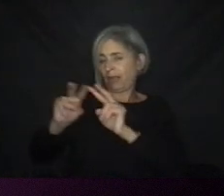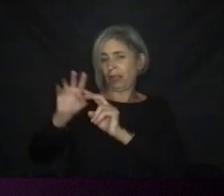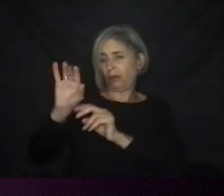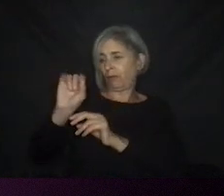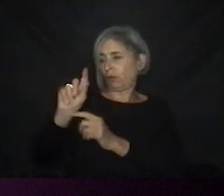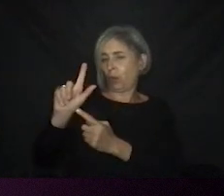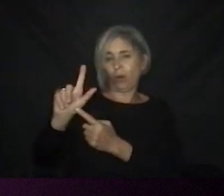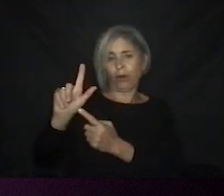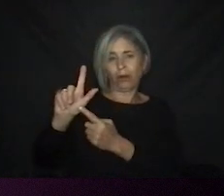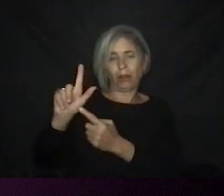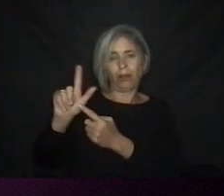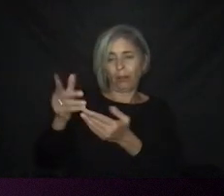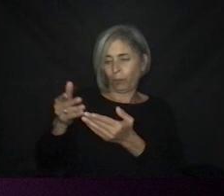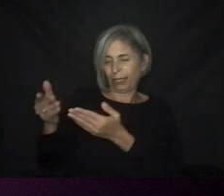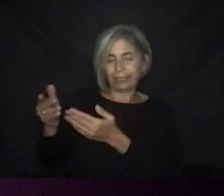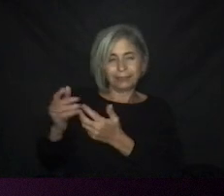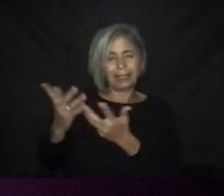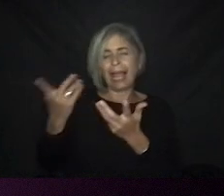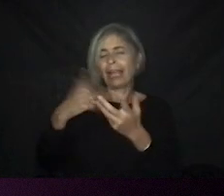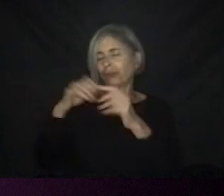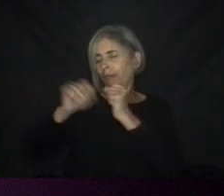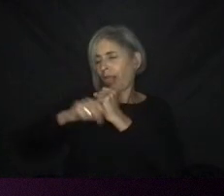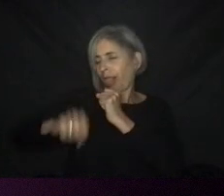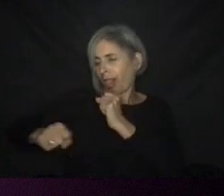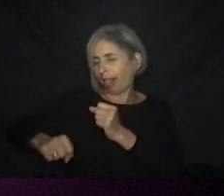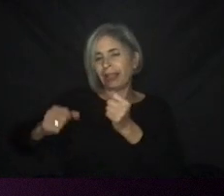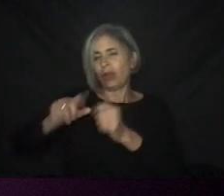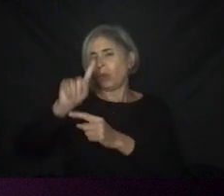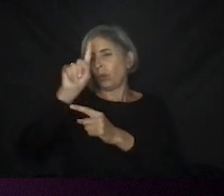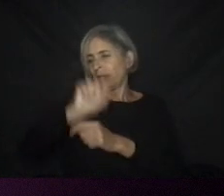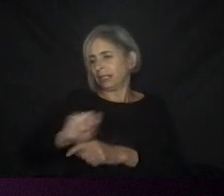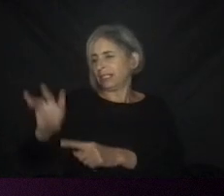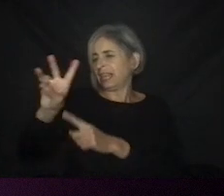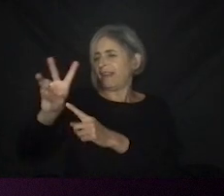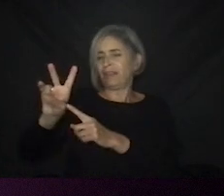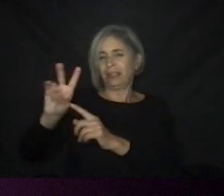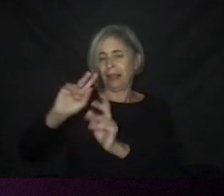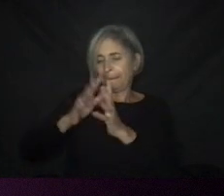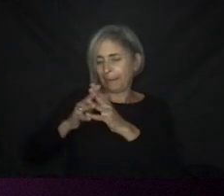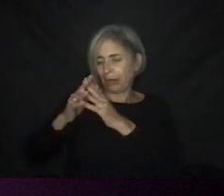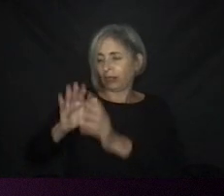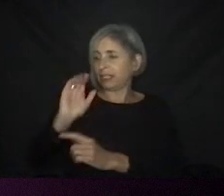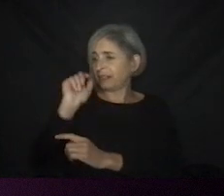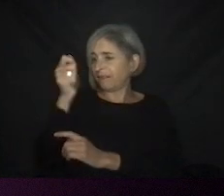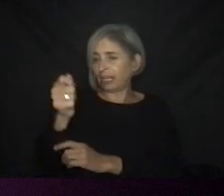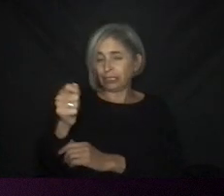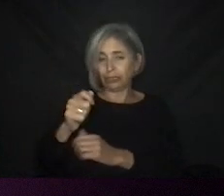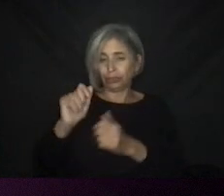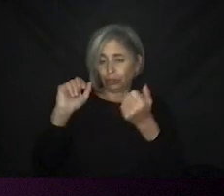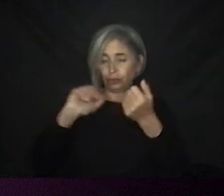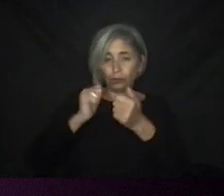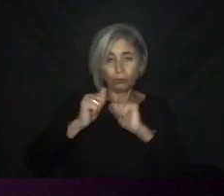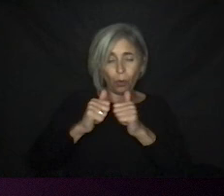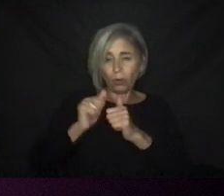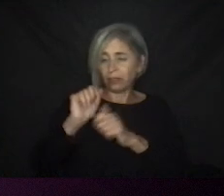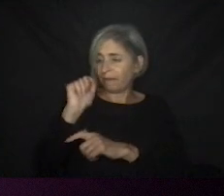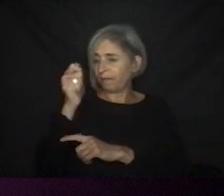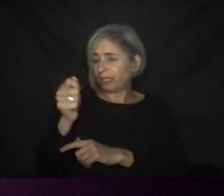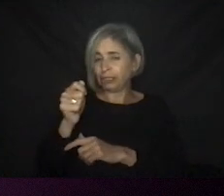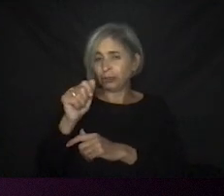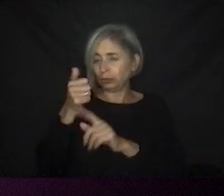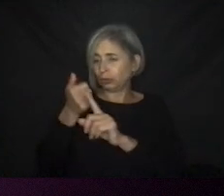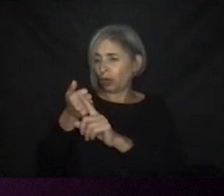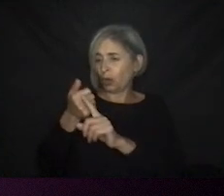coral bring. So I could go on and on. There's 1 out of 7 Americans that fish. If sport fishing was its own corporation, it would be